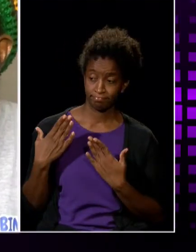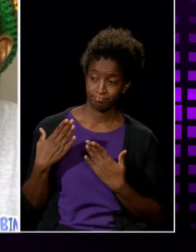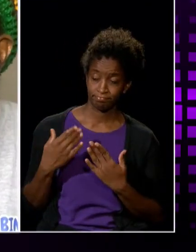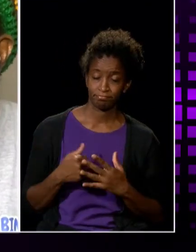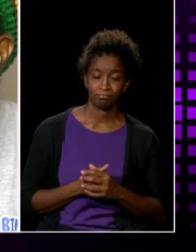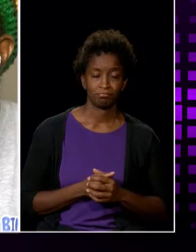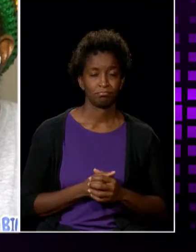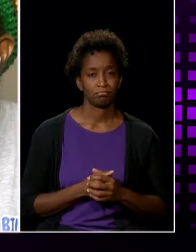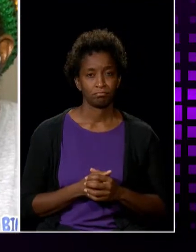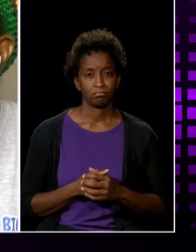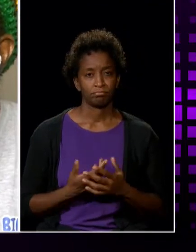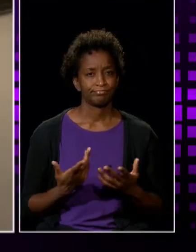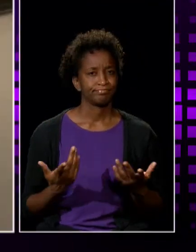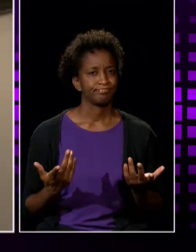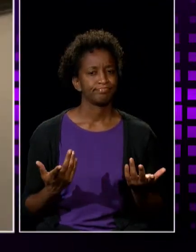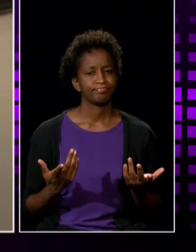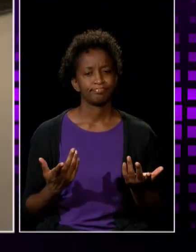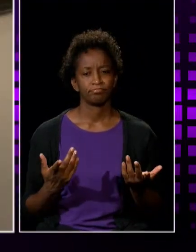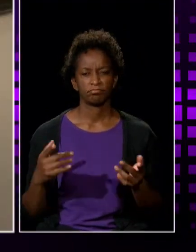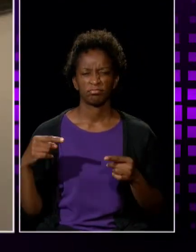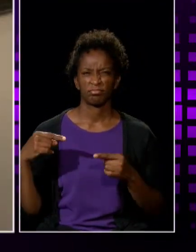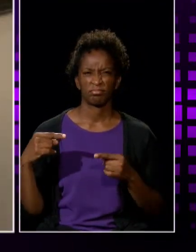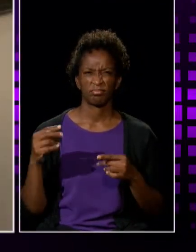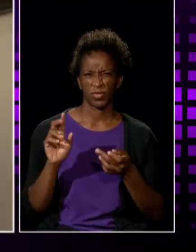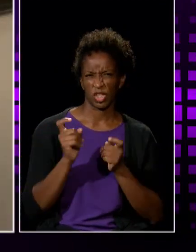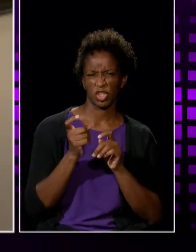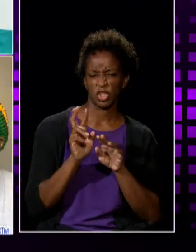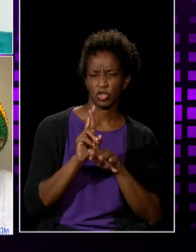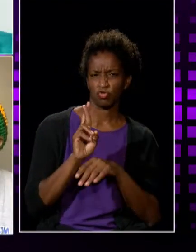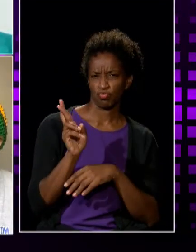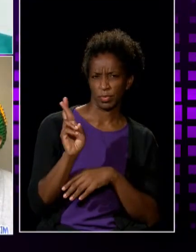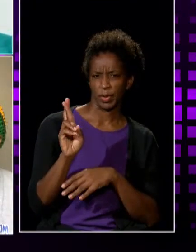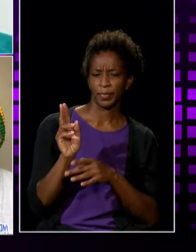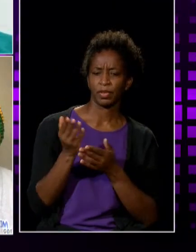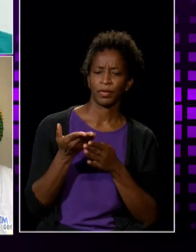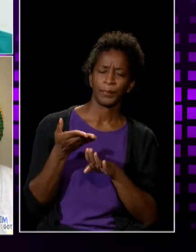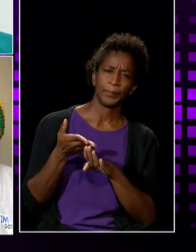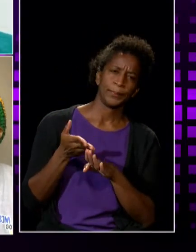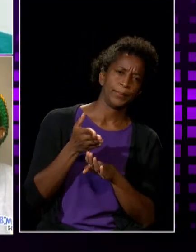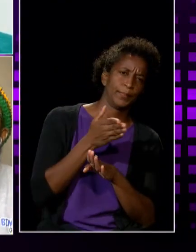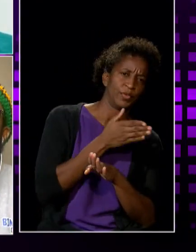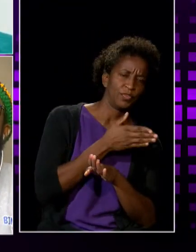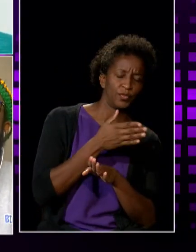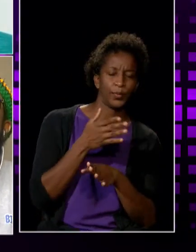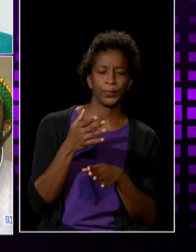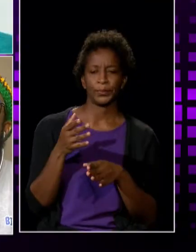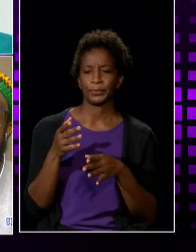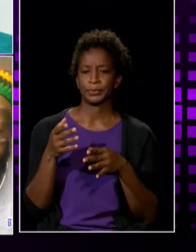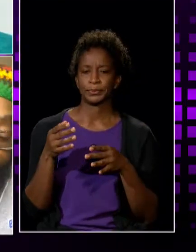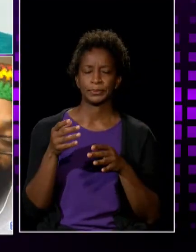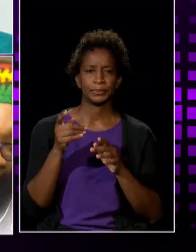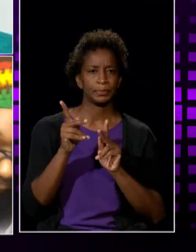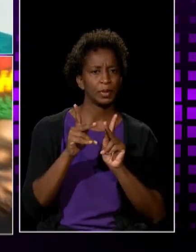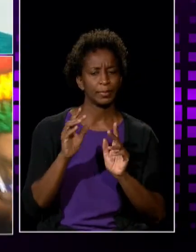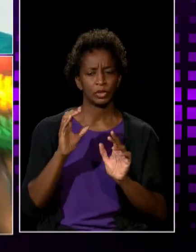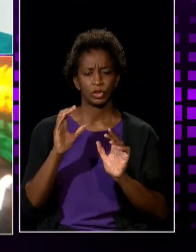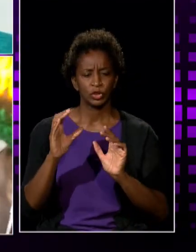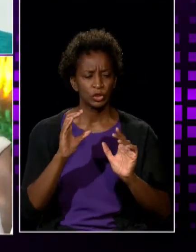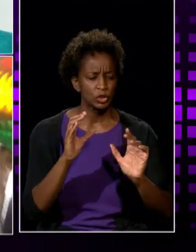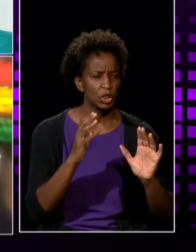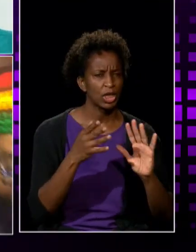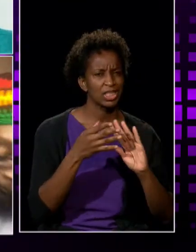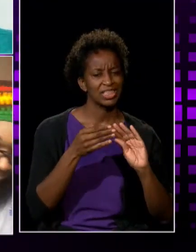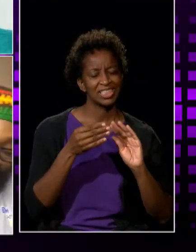whole Republic conversation, what we've been hearing mostly is the process, the process, the process. I want your thoughts